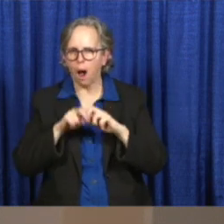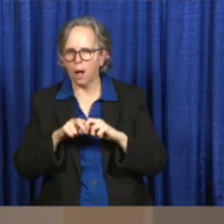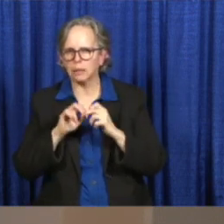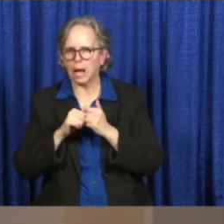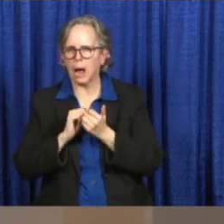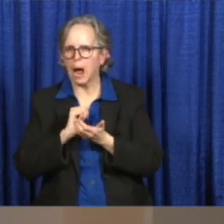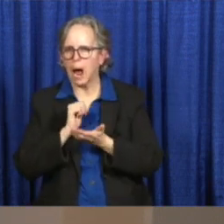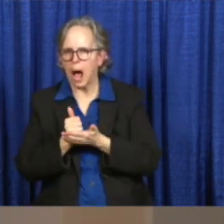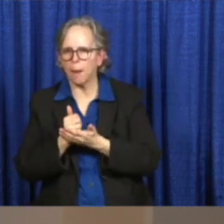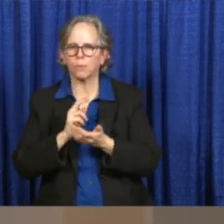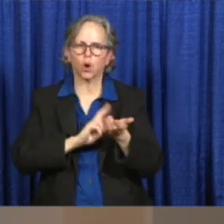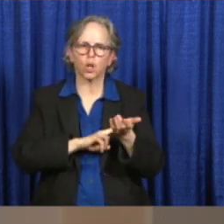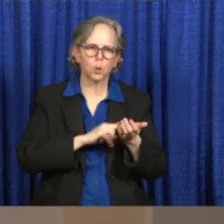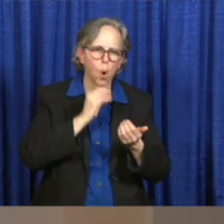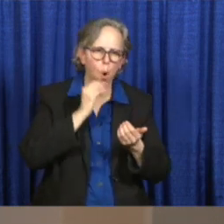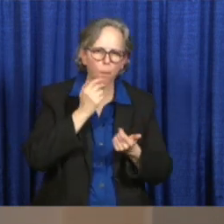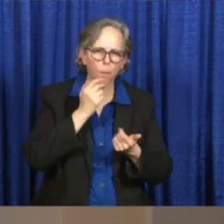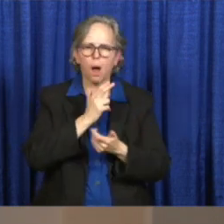financial stress right now